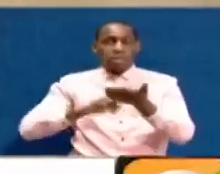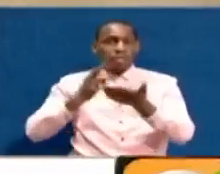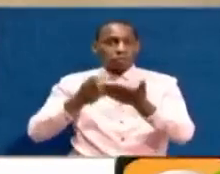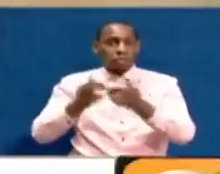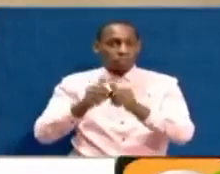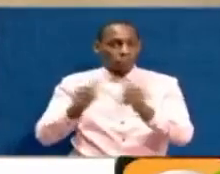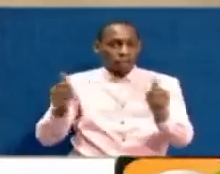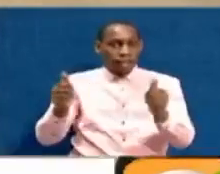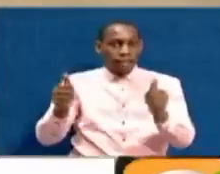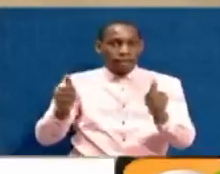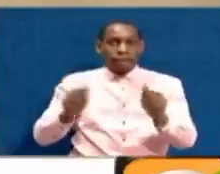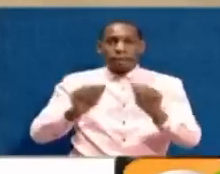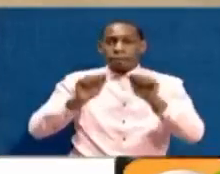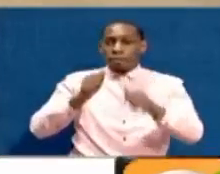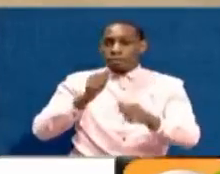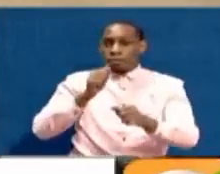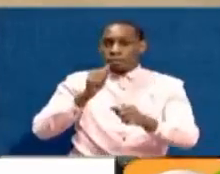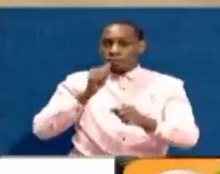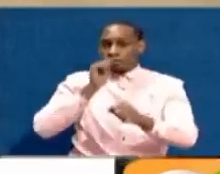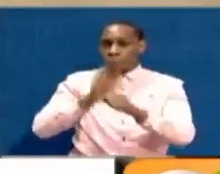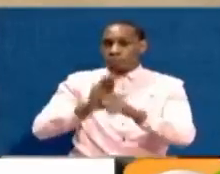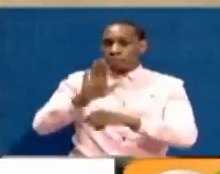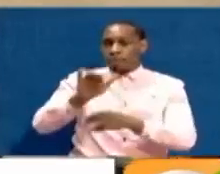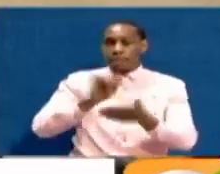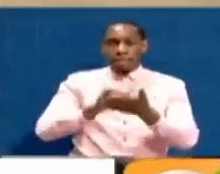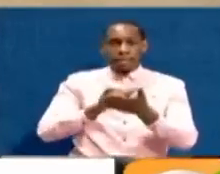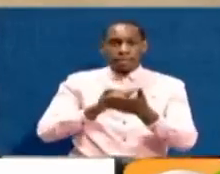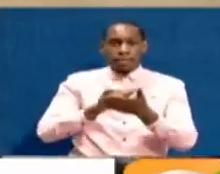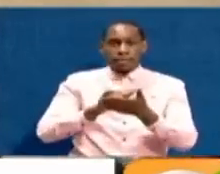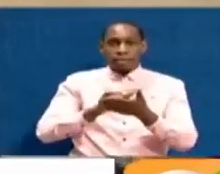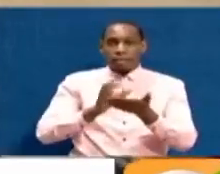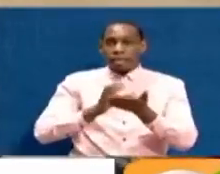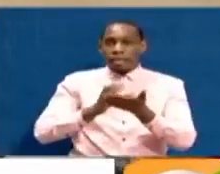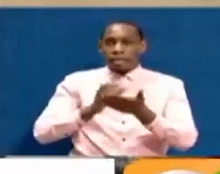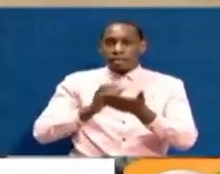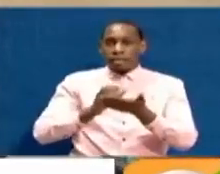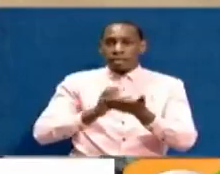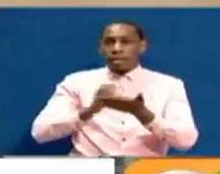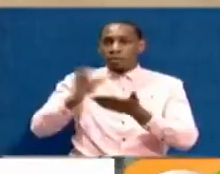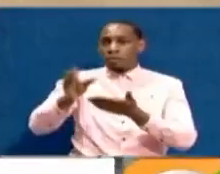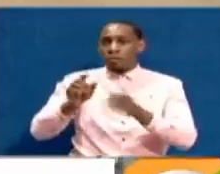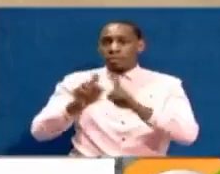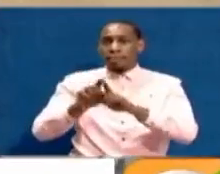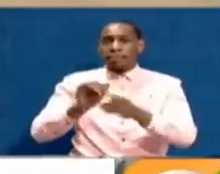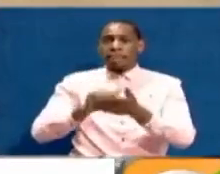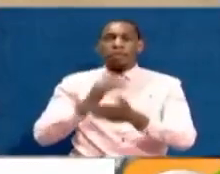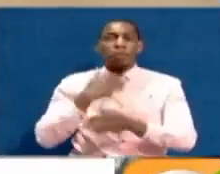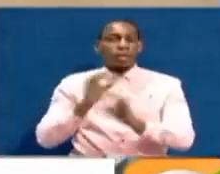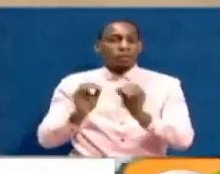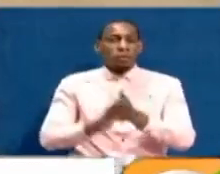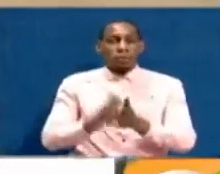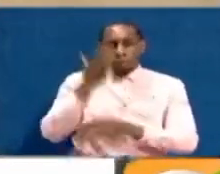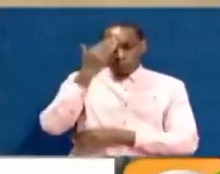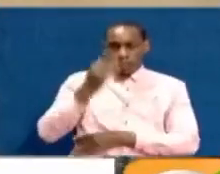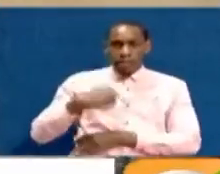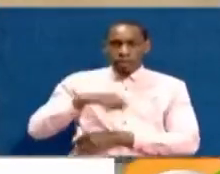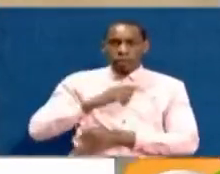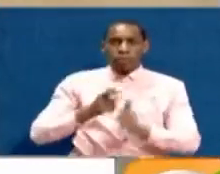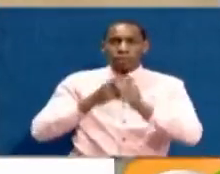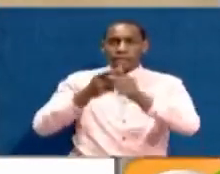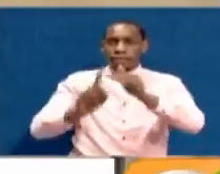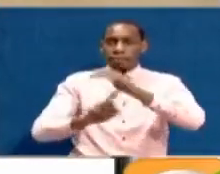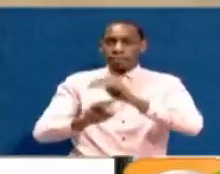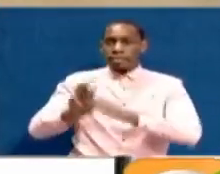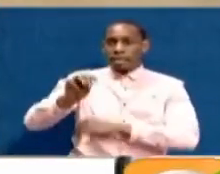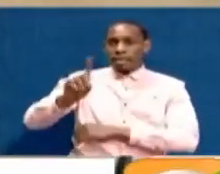resources properly, I can assure you, they will not get what they will be asking for. Because we have to reward the ministries